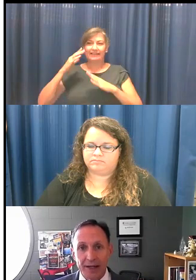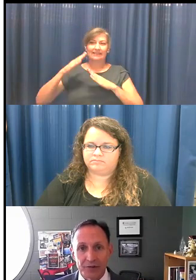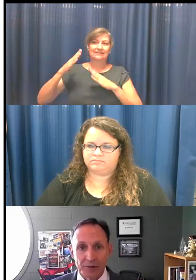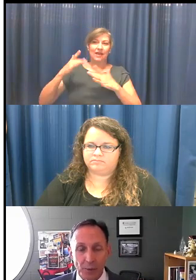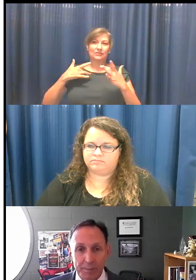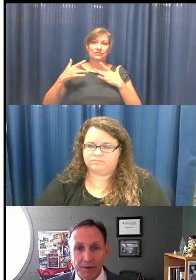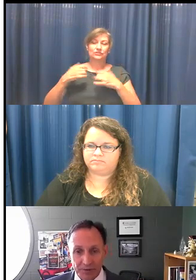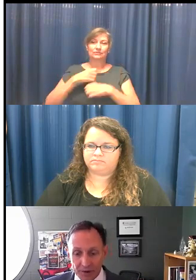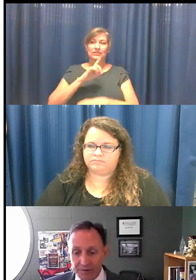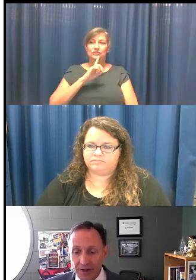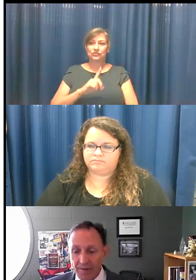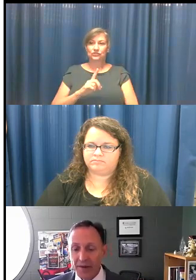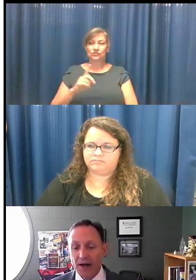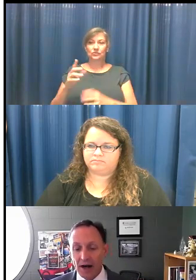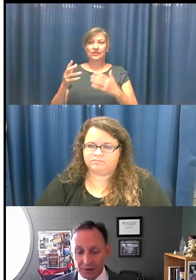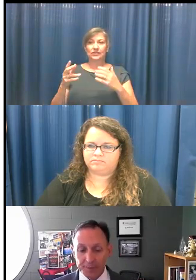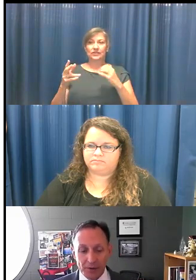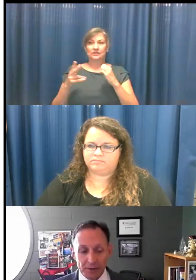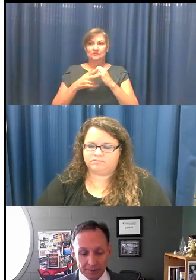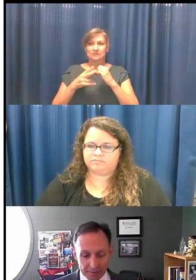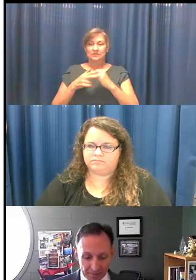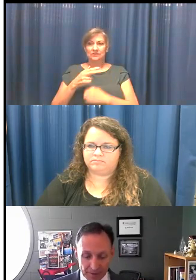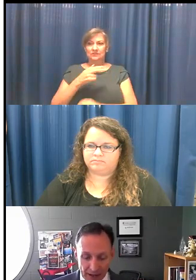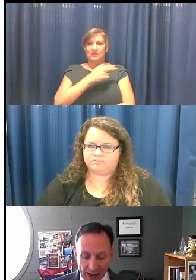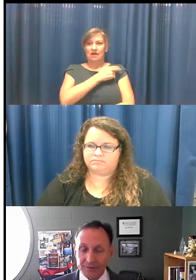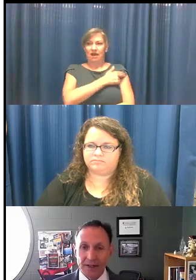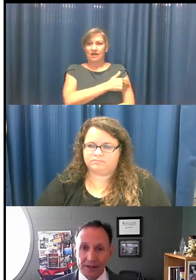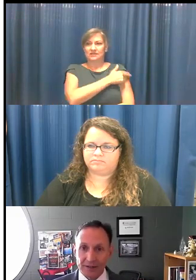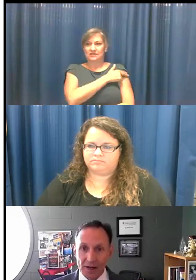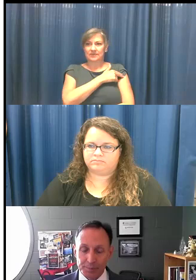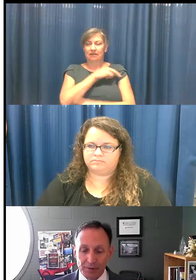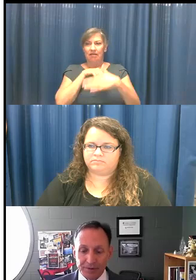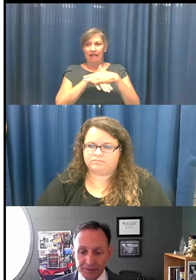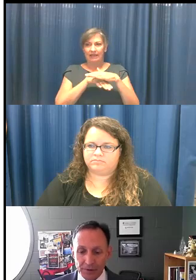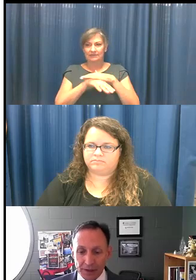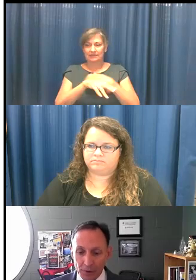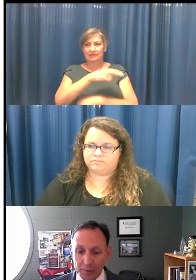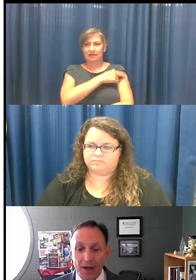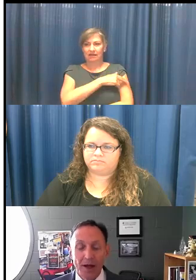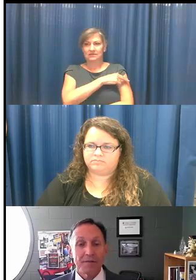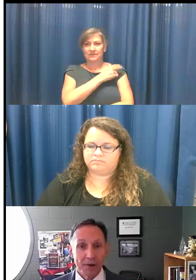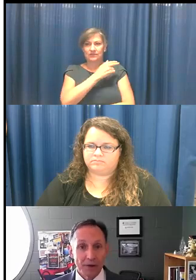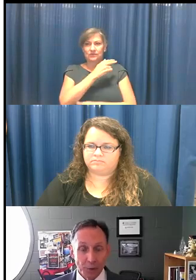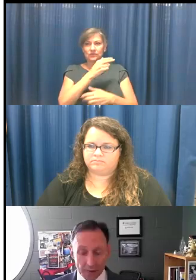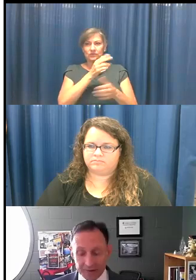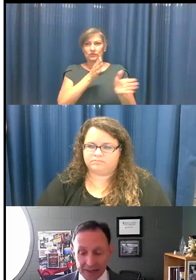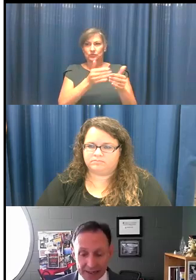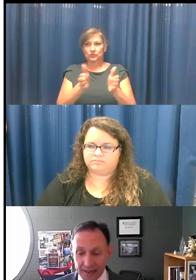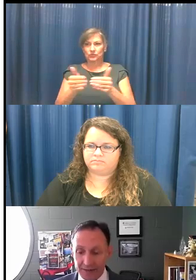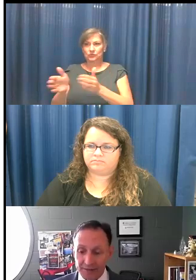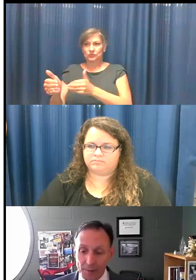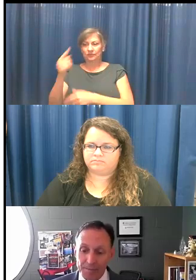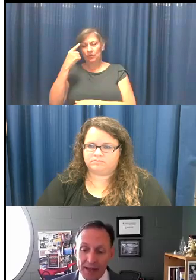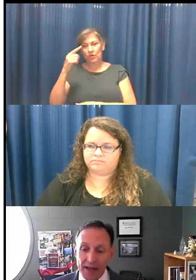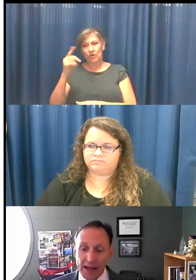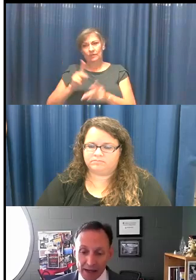is making sure that we preserve hospital access and hospital facility room for those who are sick and need